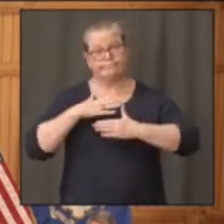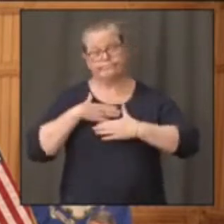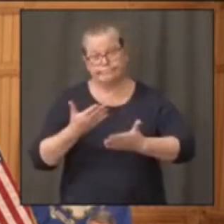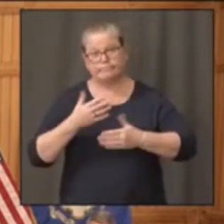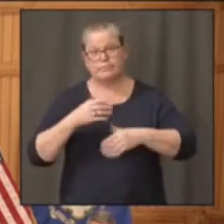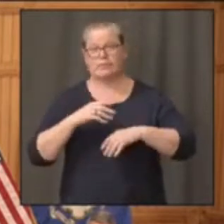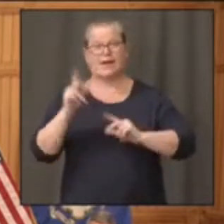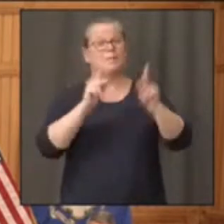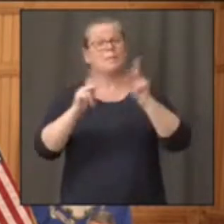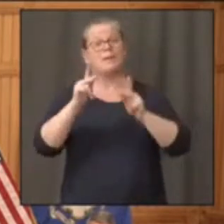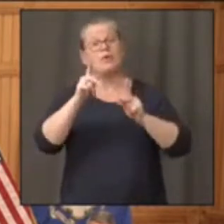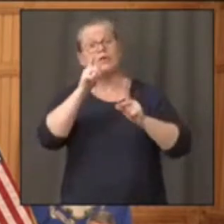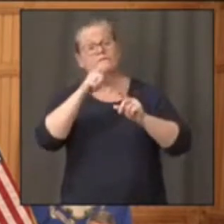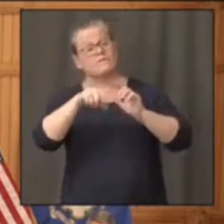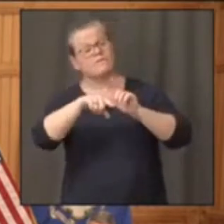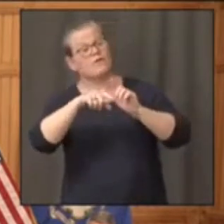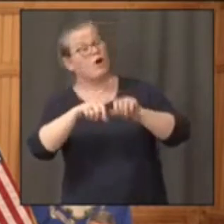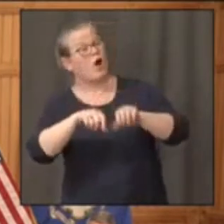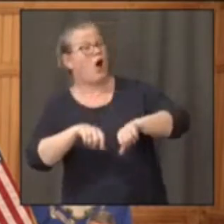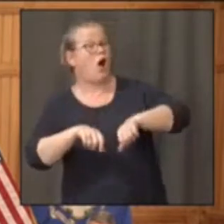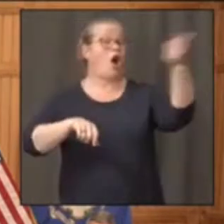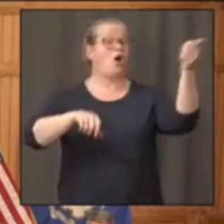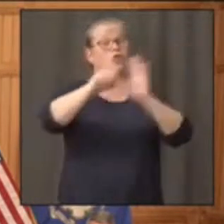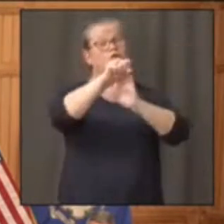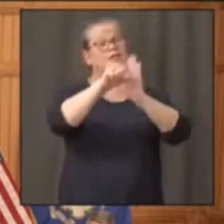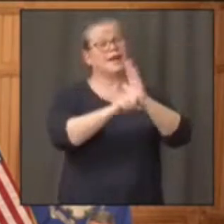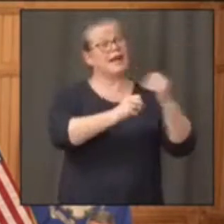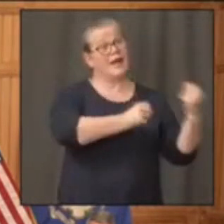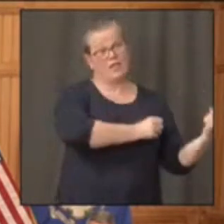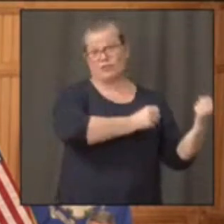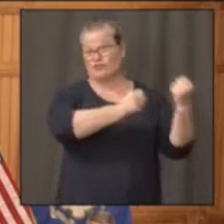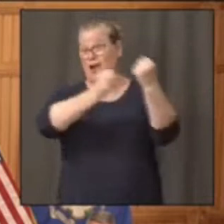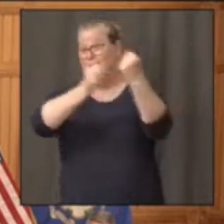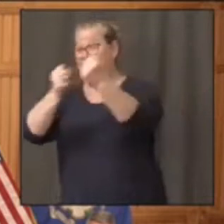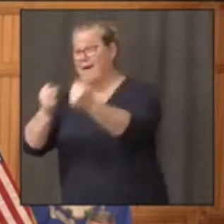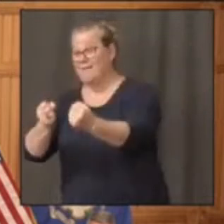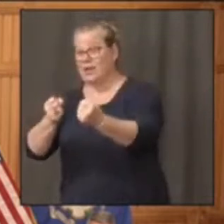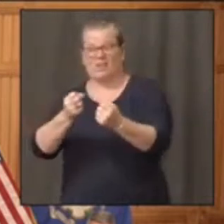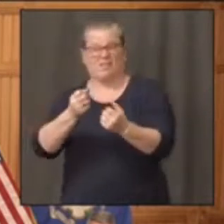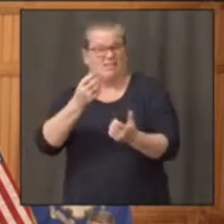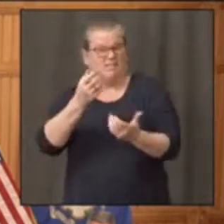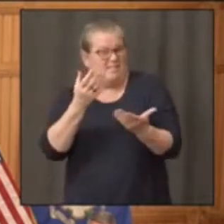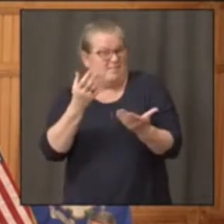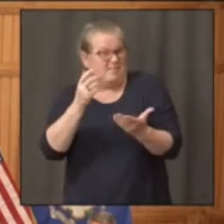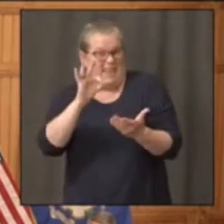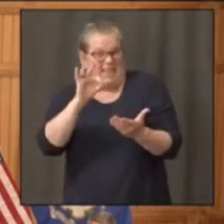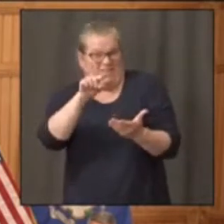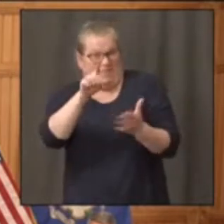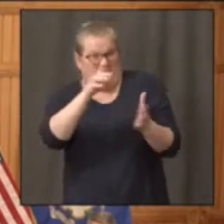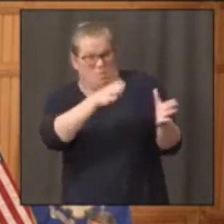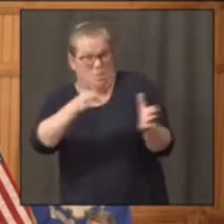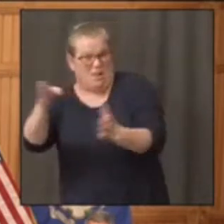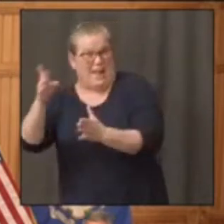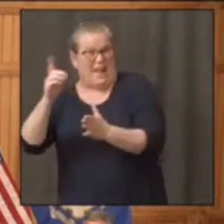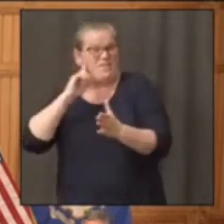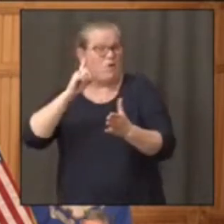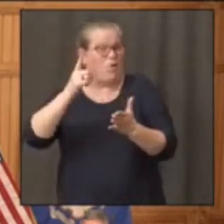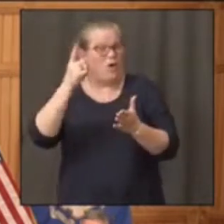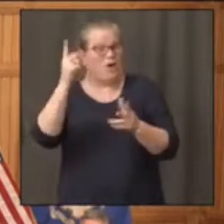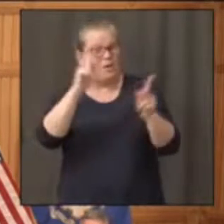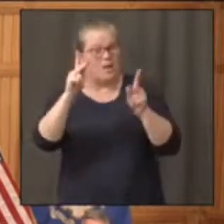going to have folks stationed at the border at every road stopping people, you're counting on